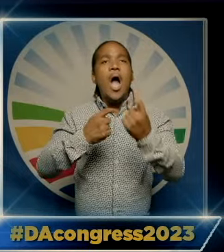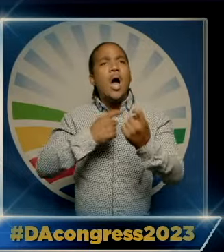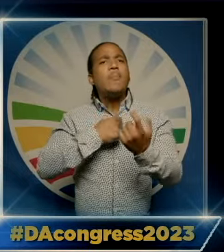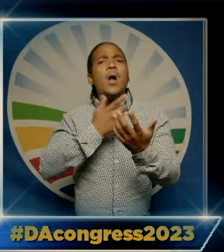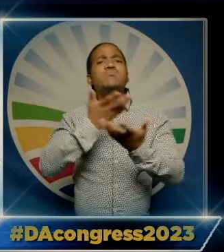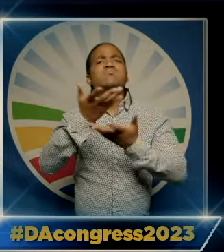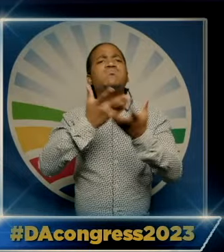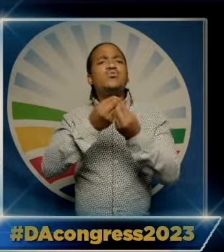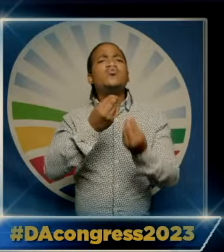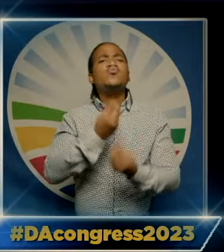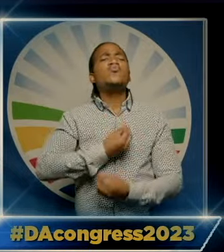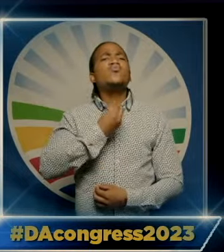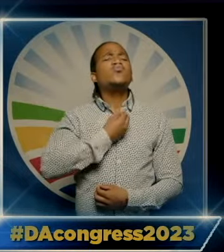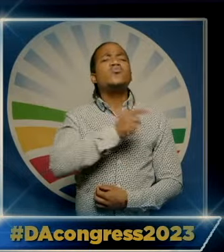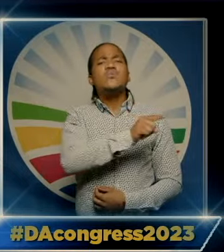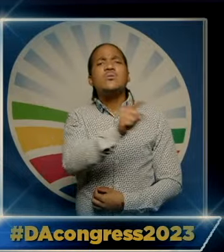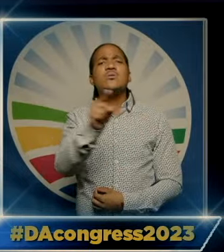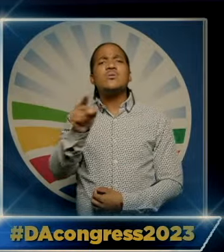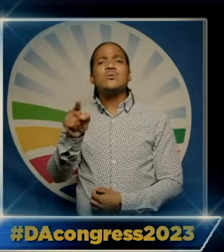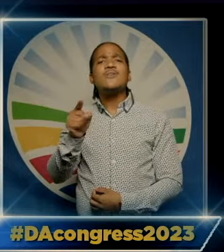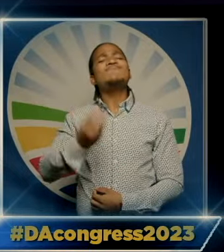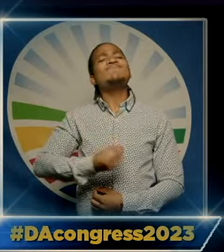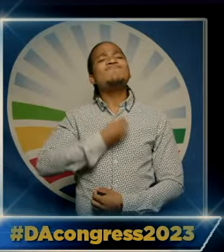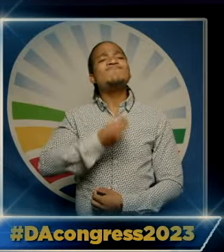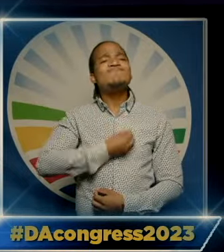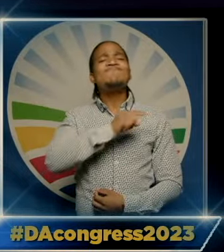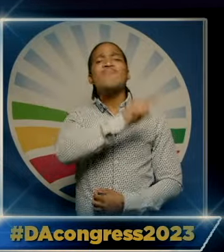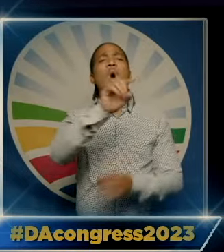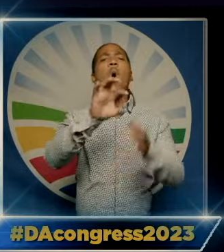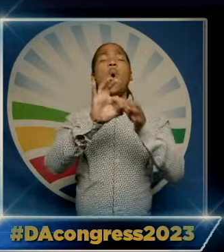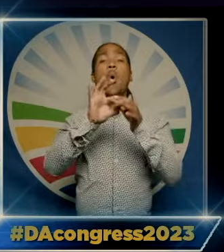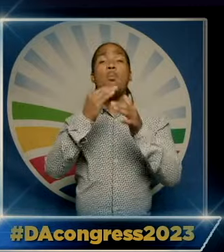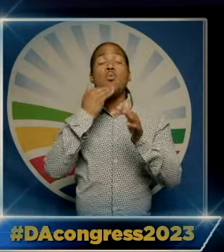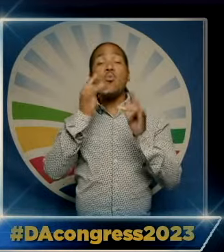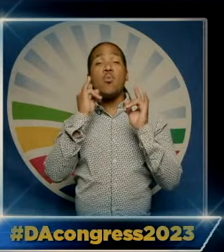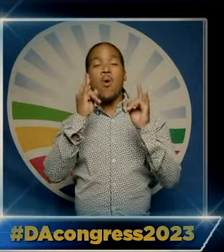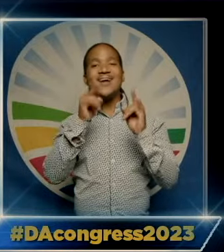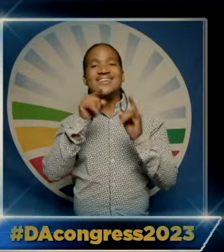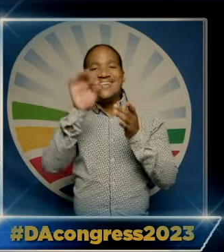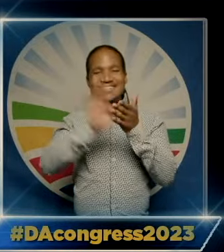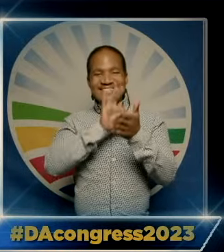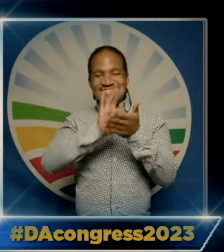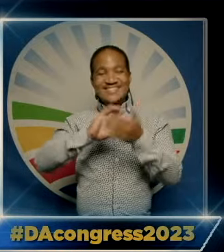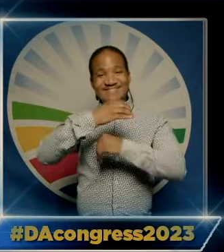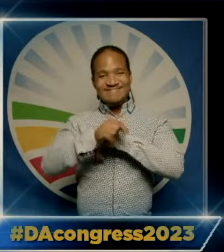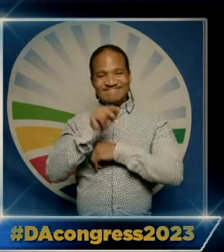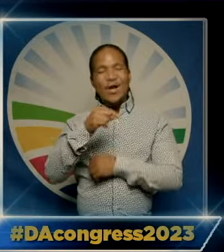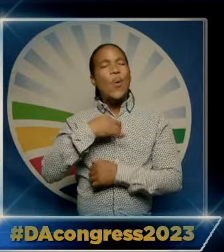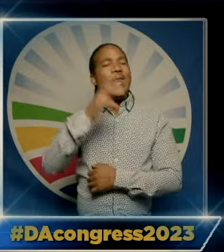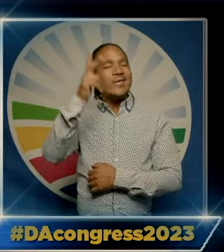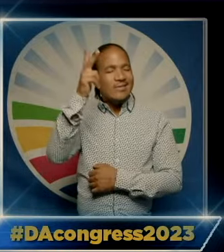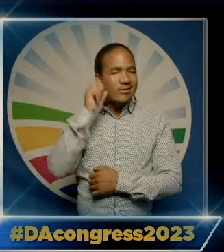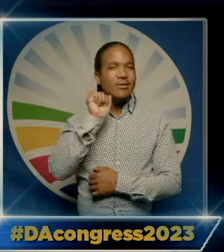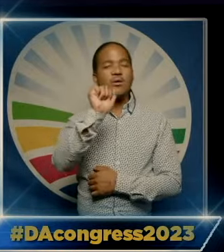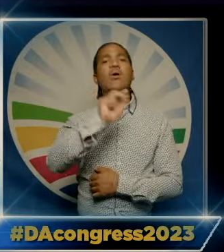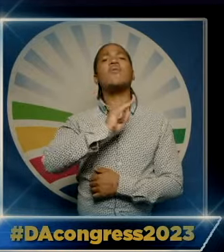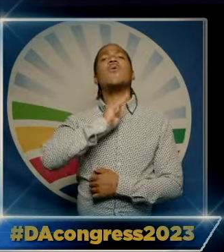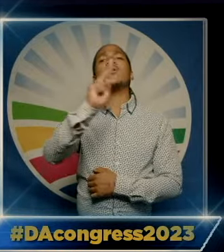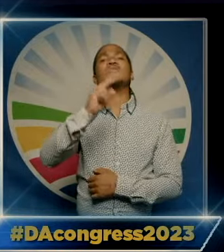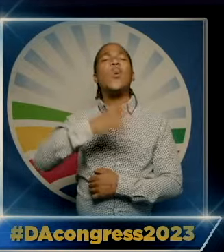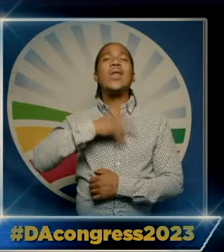Congress, but most importantly, I'm speaking to young people at home, that this election, we need to hear your voices. We must hear